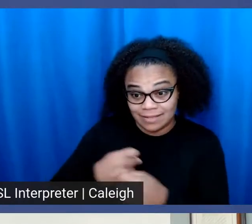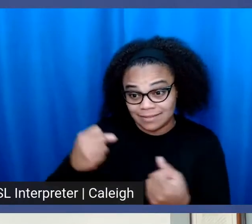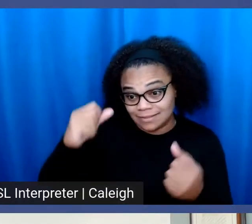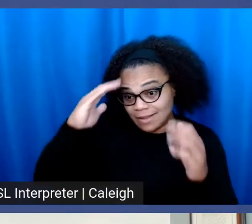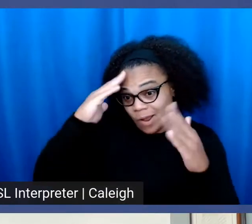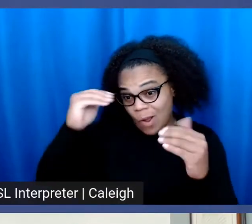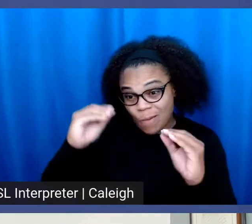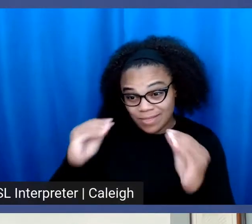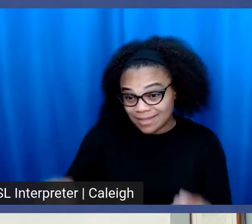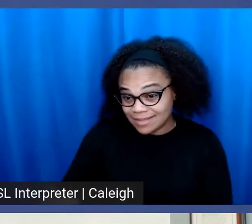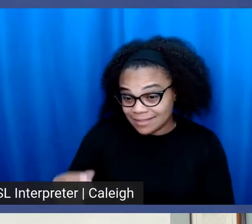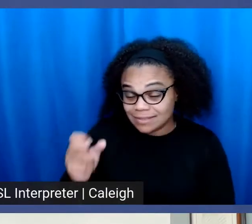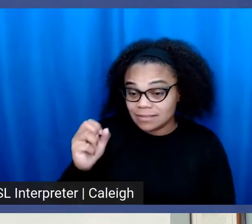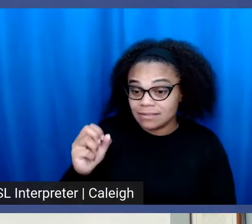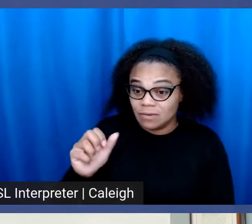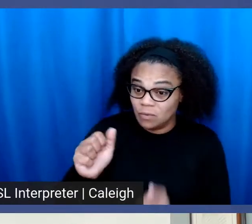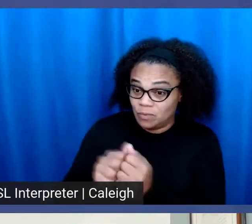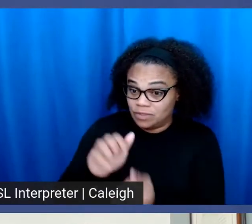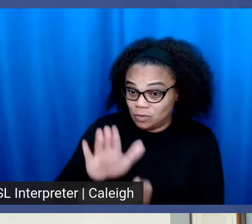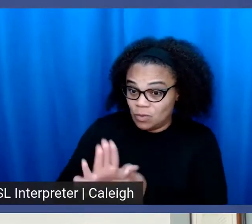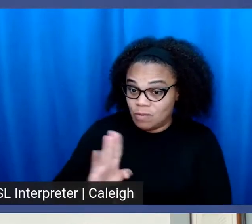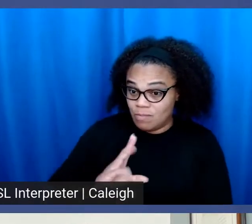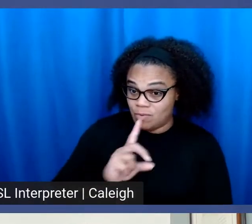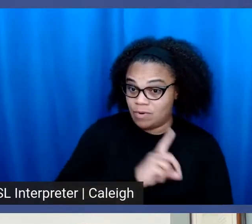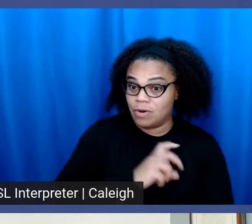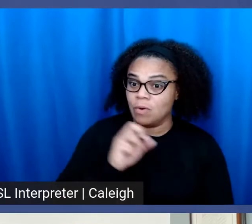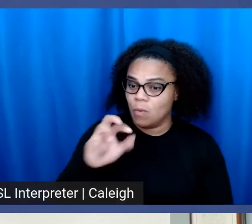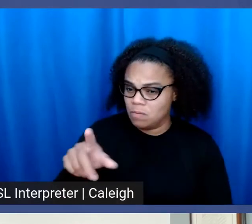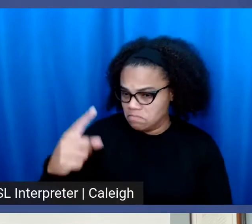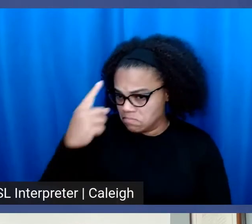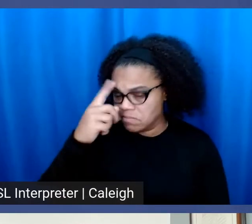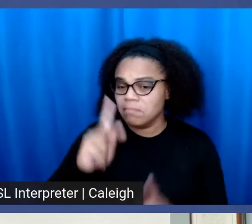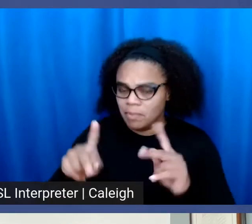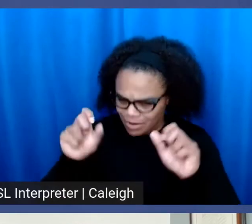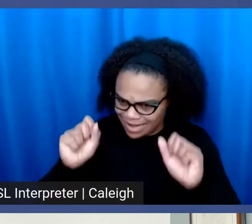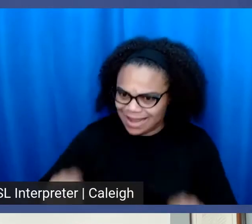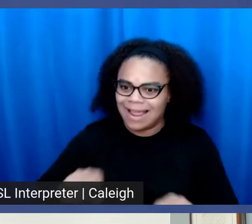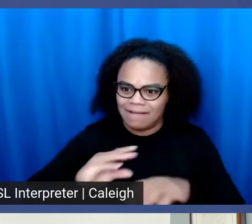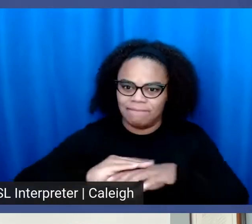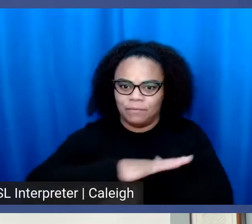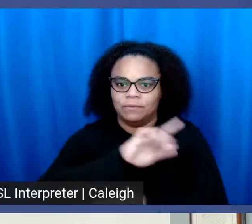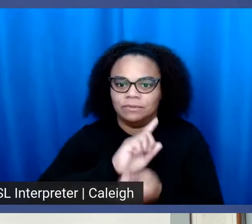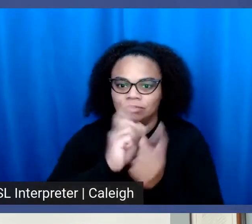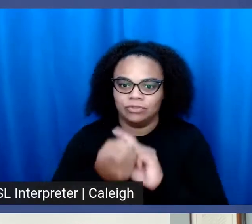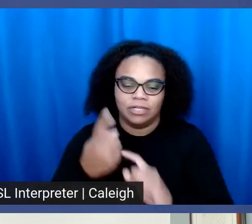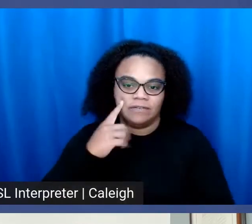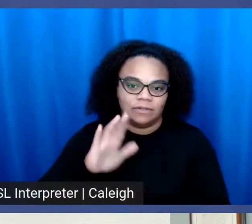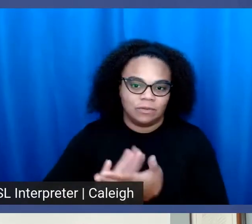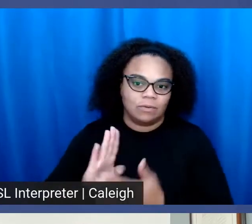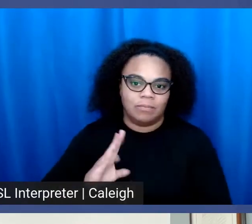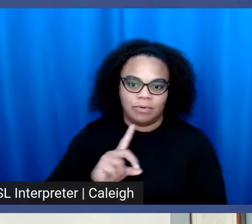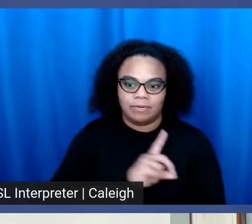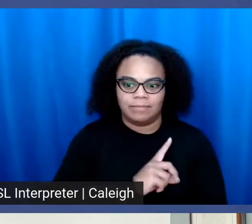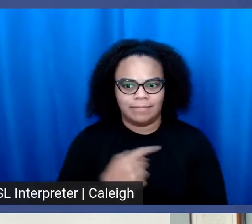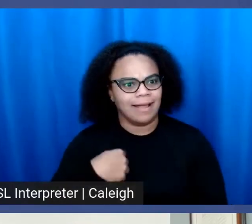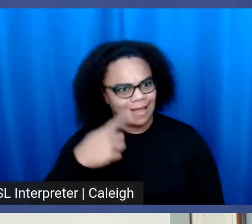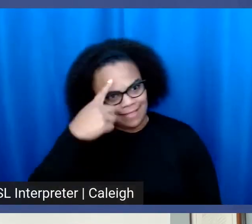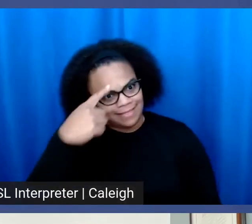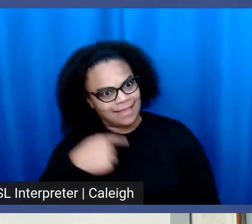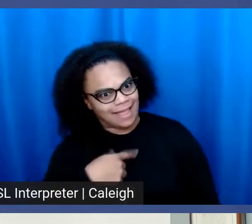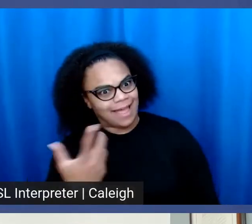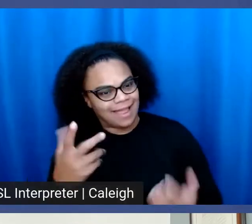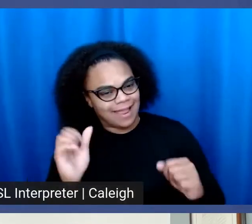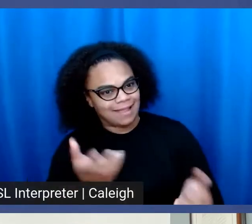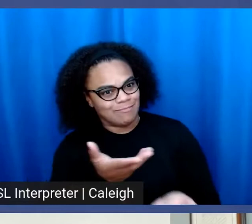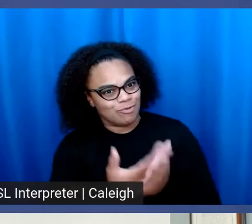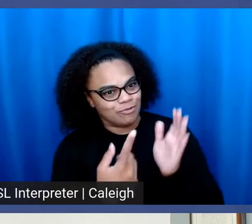boards, or can people affect change on the school boards? Well, I think I am exhibit A that it is not